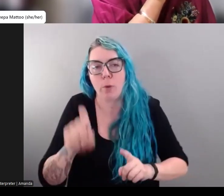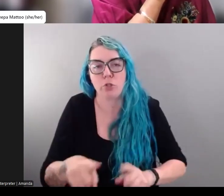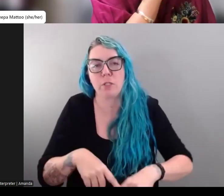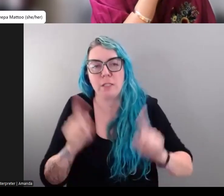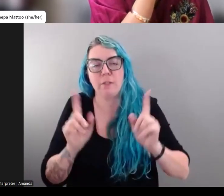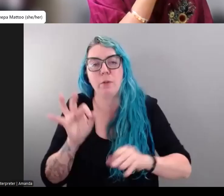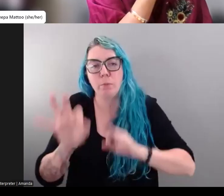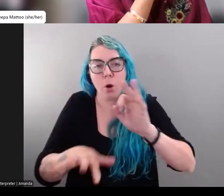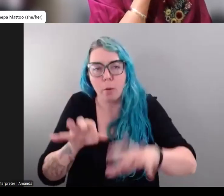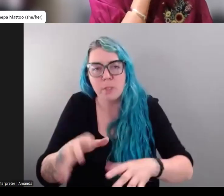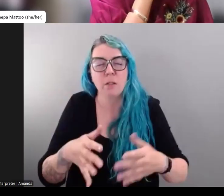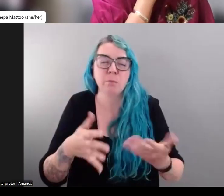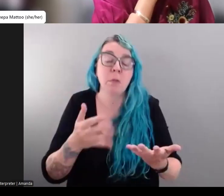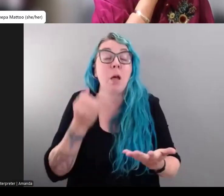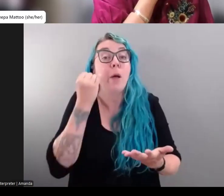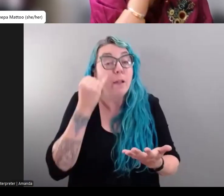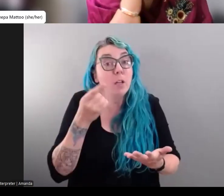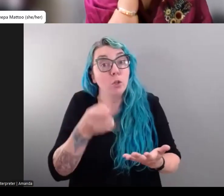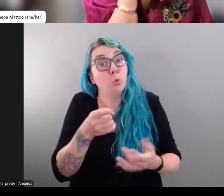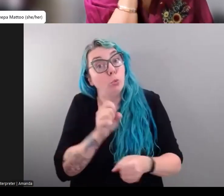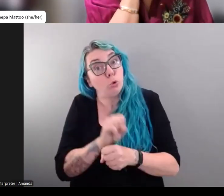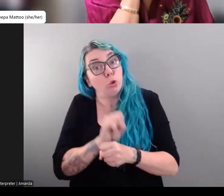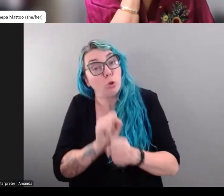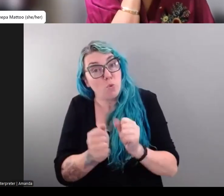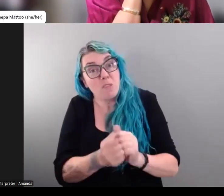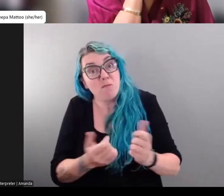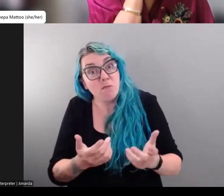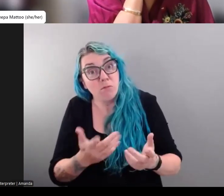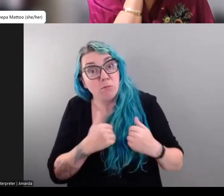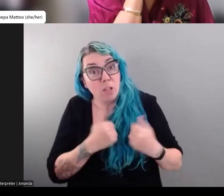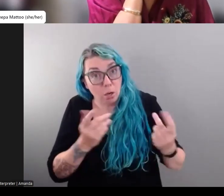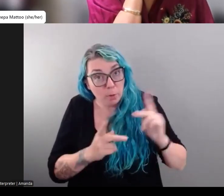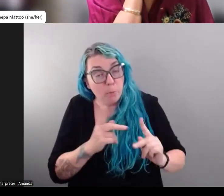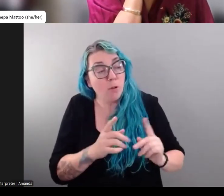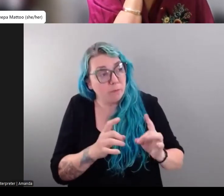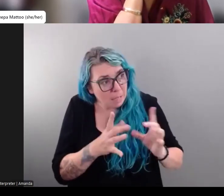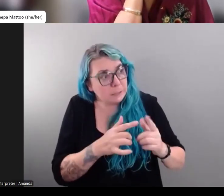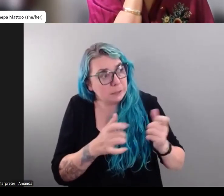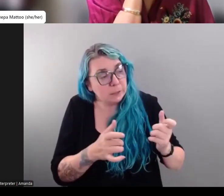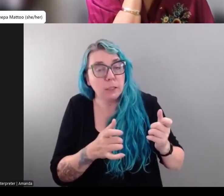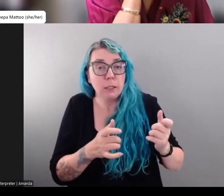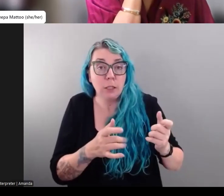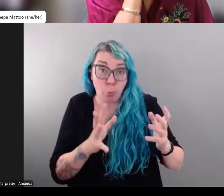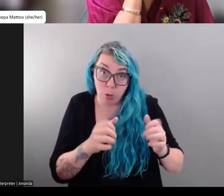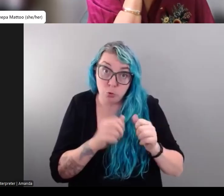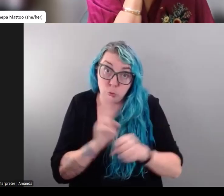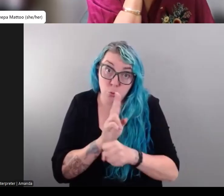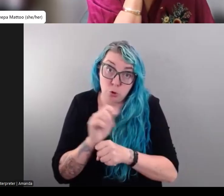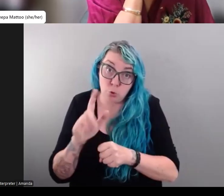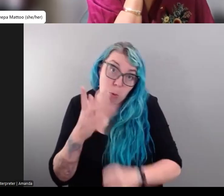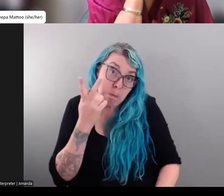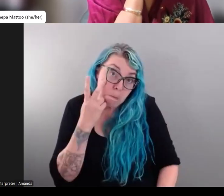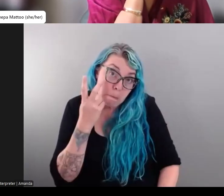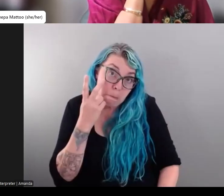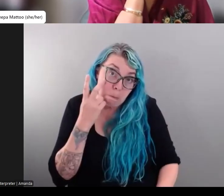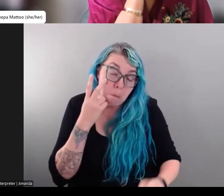that population and you want to test the question and see what kind of questions, because it still has some safety planning tips which are universal and can be